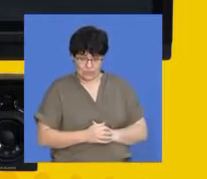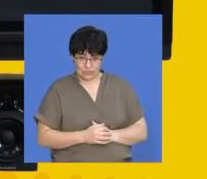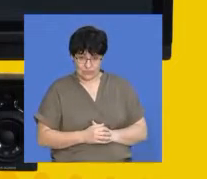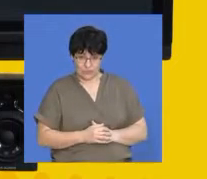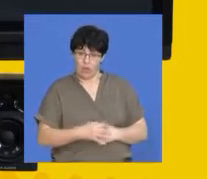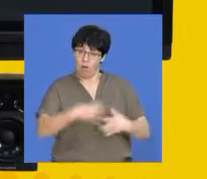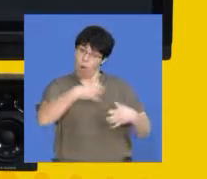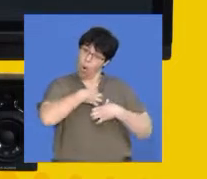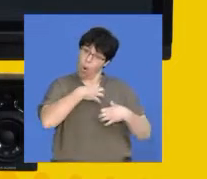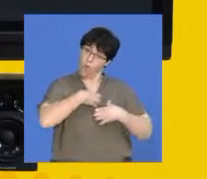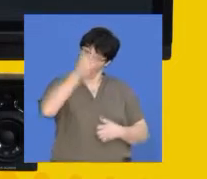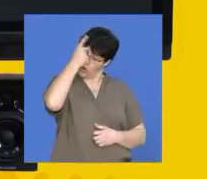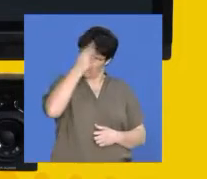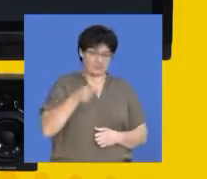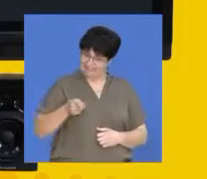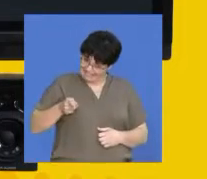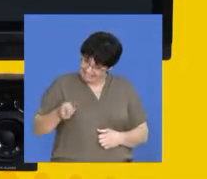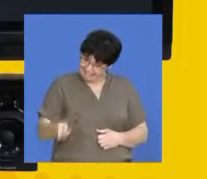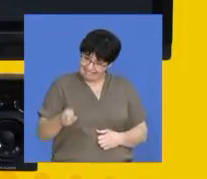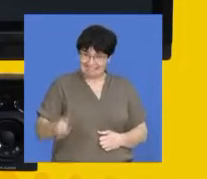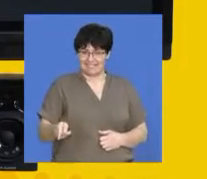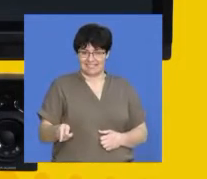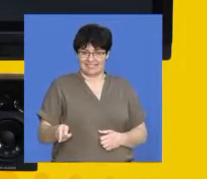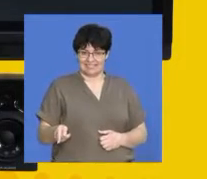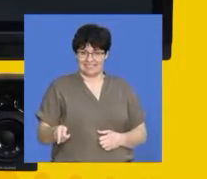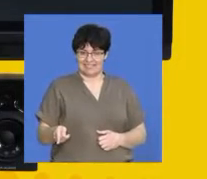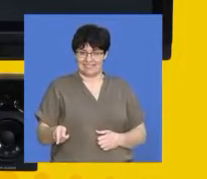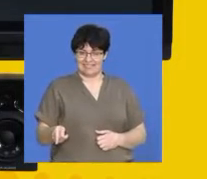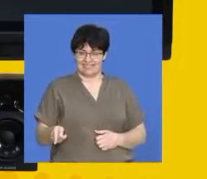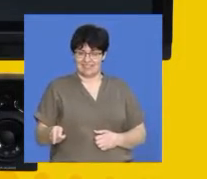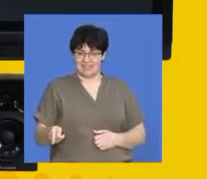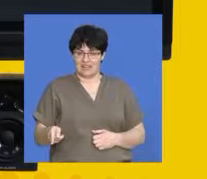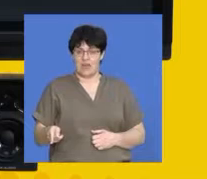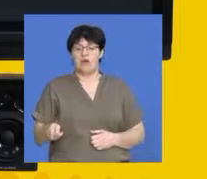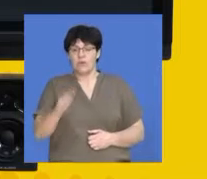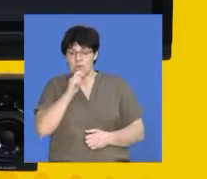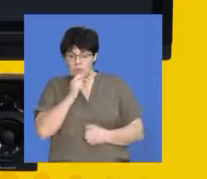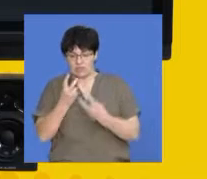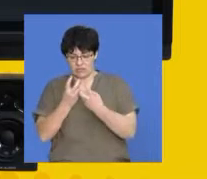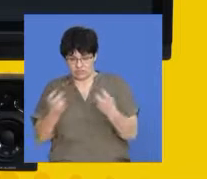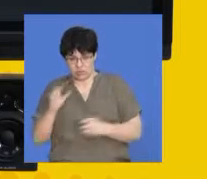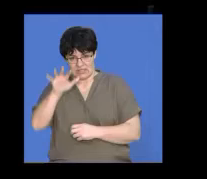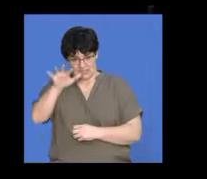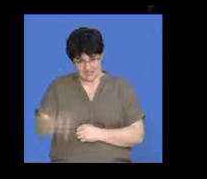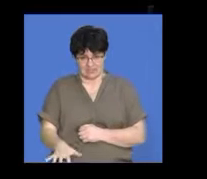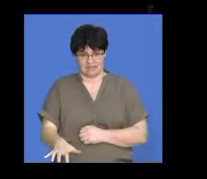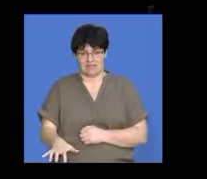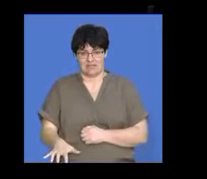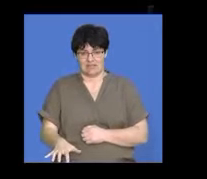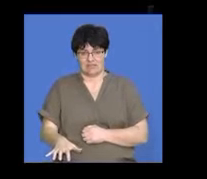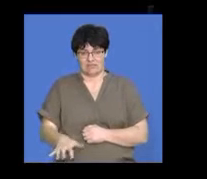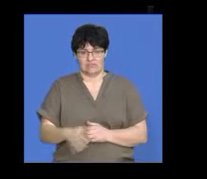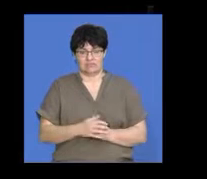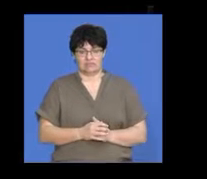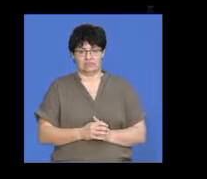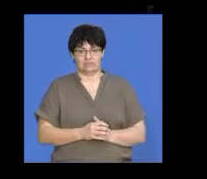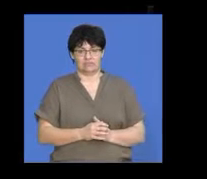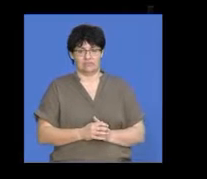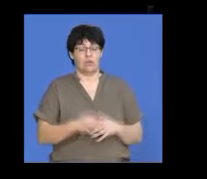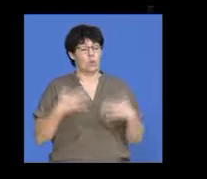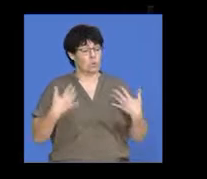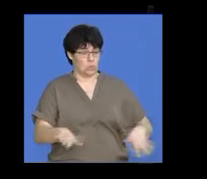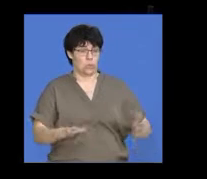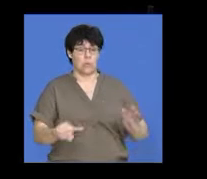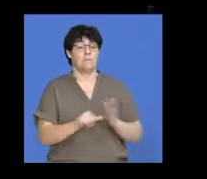using your own knowledge or what you've learned, but you are using the quotes from the source. That is